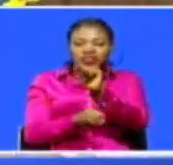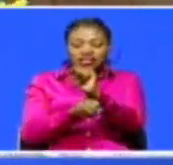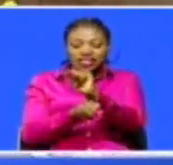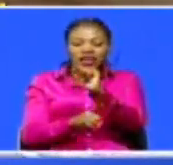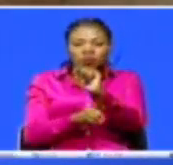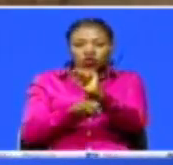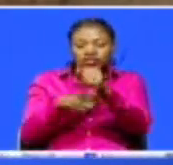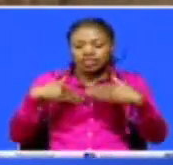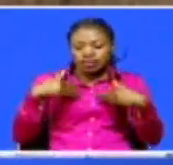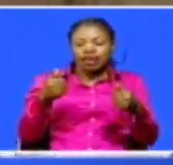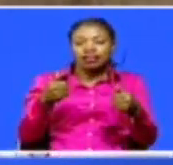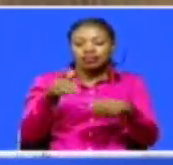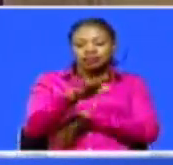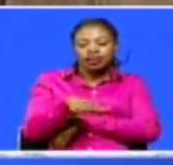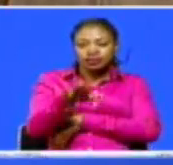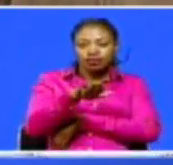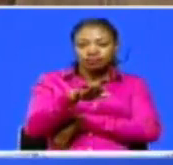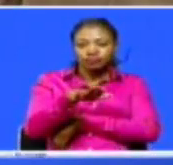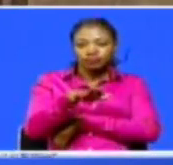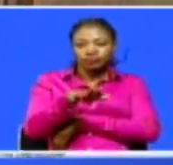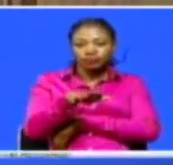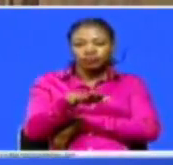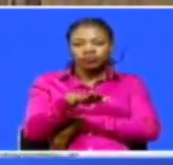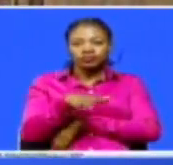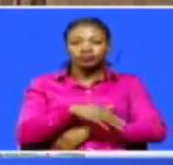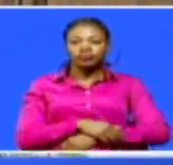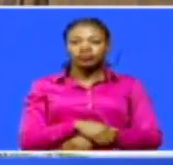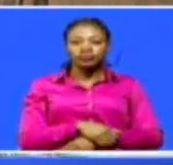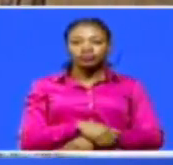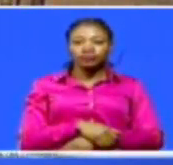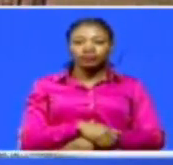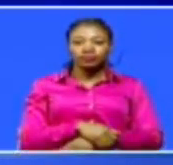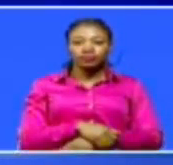the health sector. Rita Tinina, KTN News.